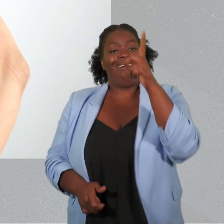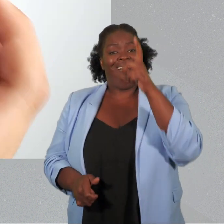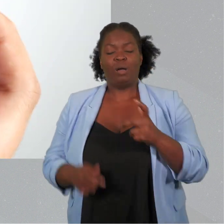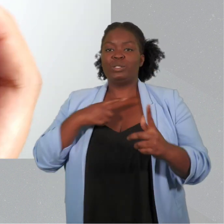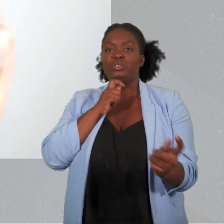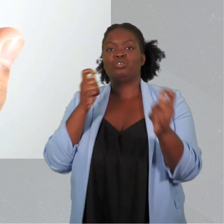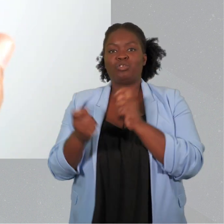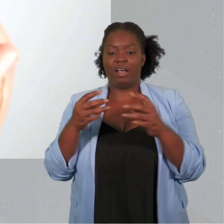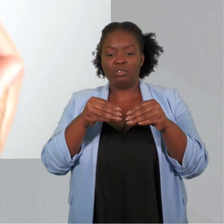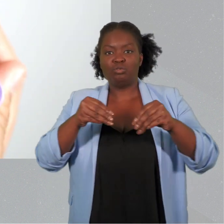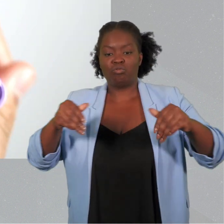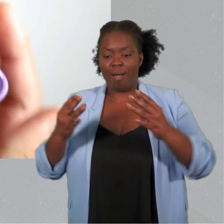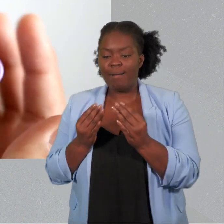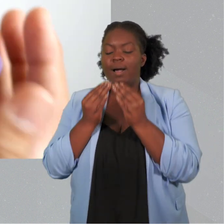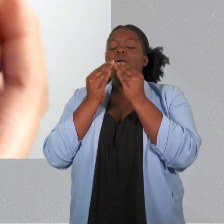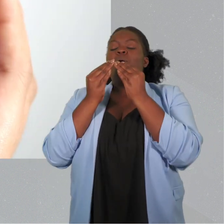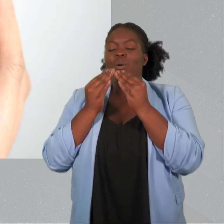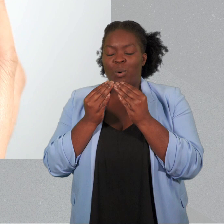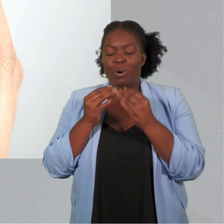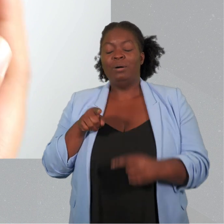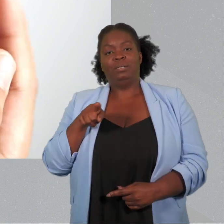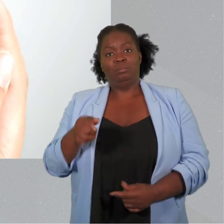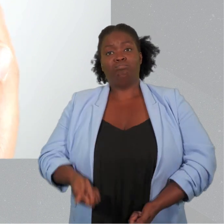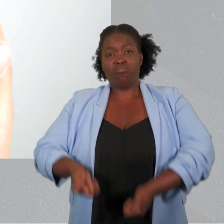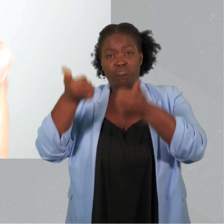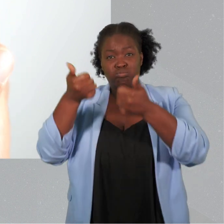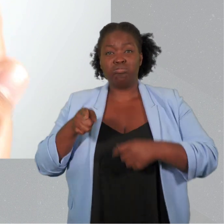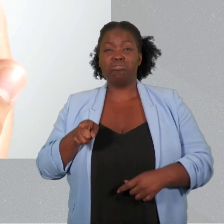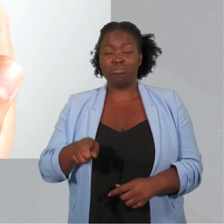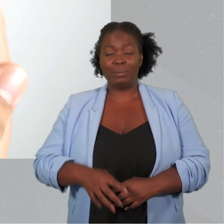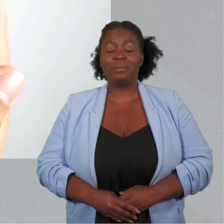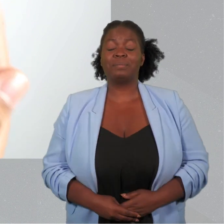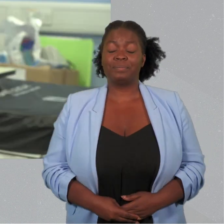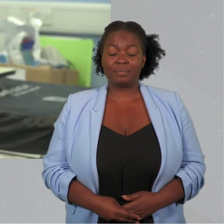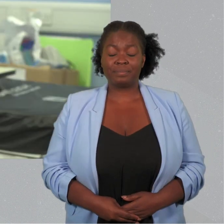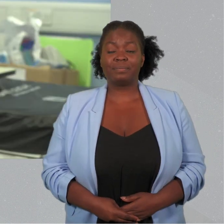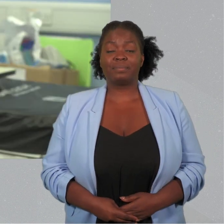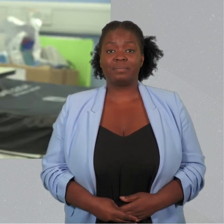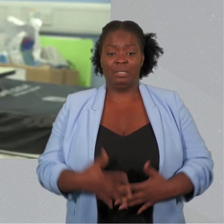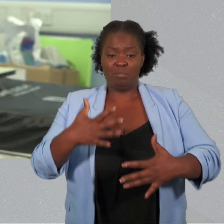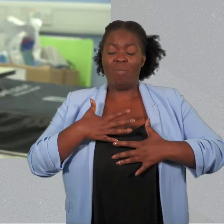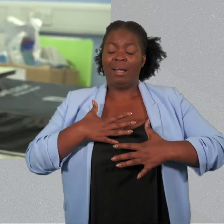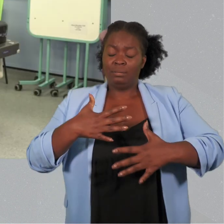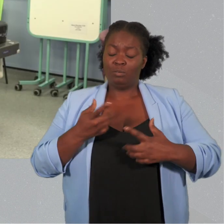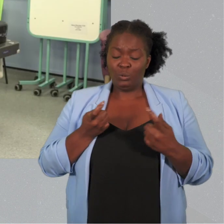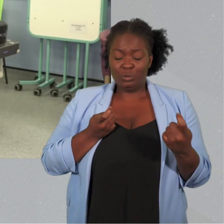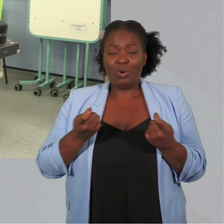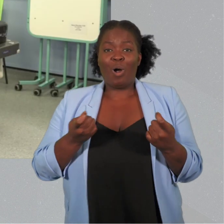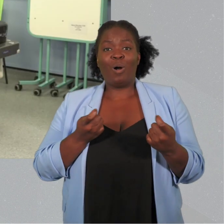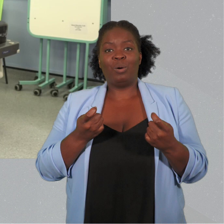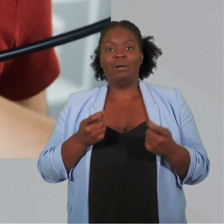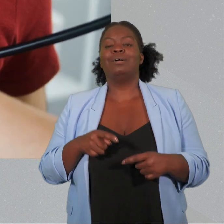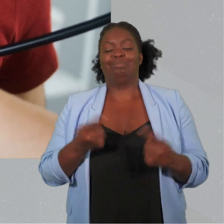switched him to a dry powder inhaler, which he was able to use with good technique, which gave him better mastery of his breathlessness. And seeing